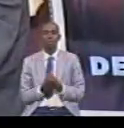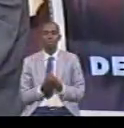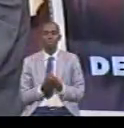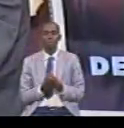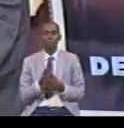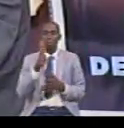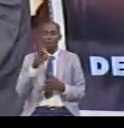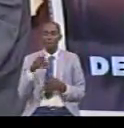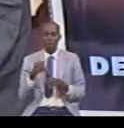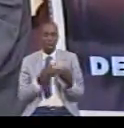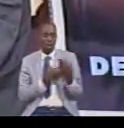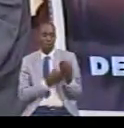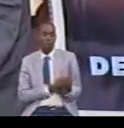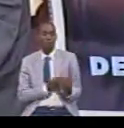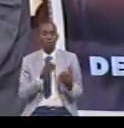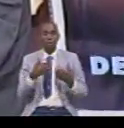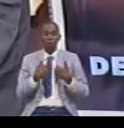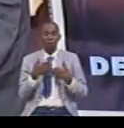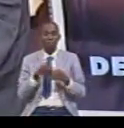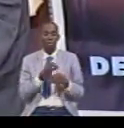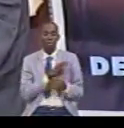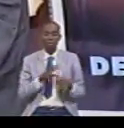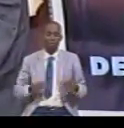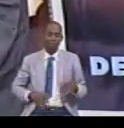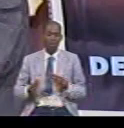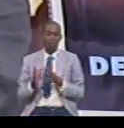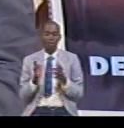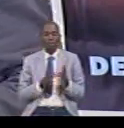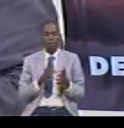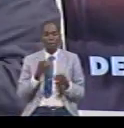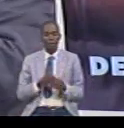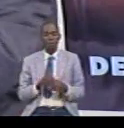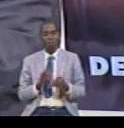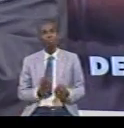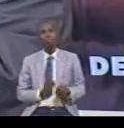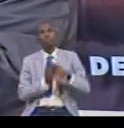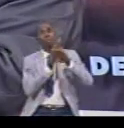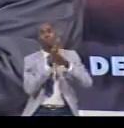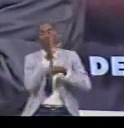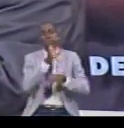By the confidence you have in Christ and in Calvary, seal it up.